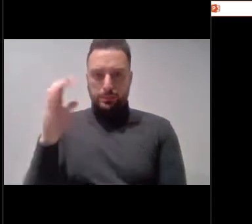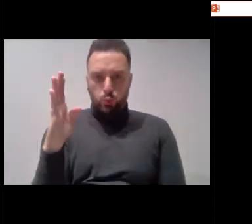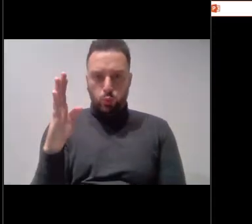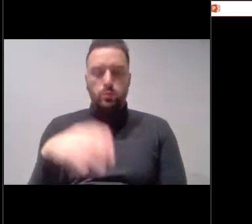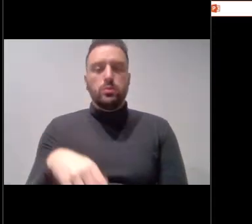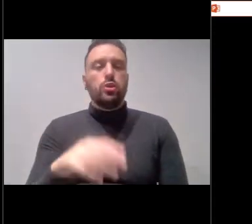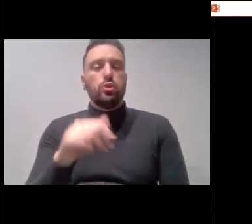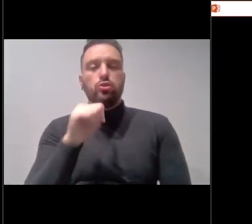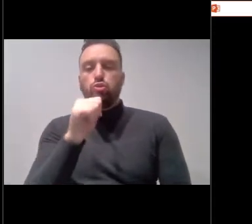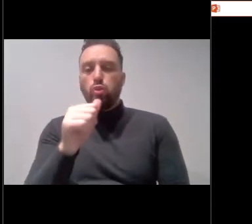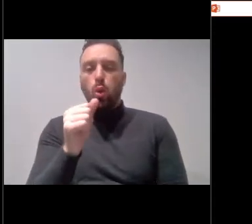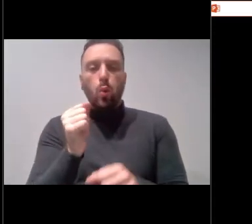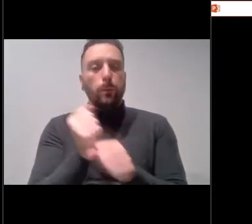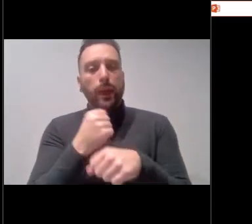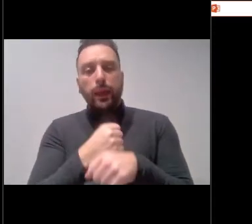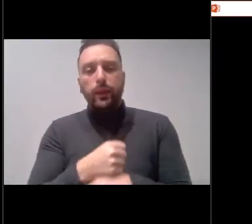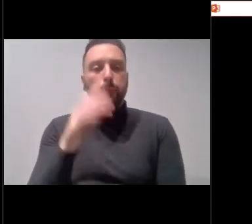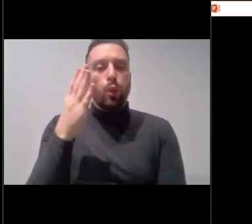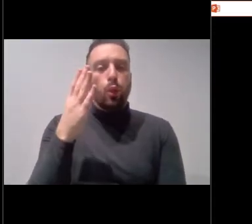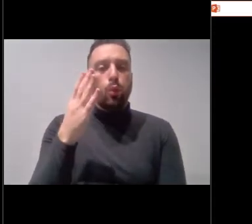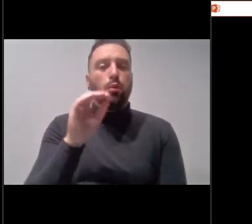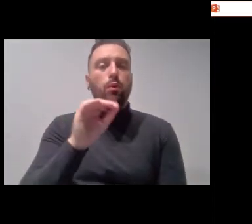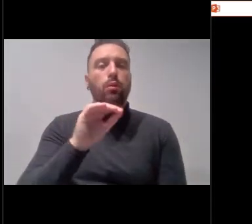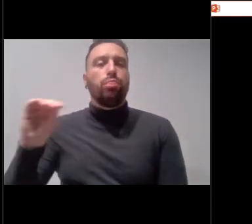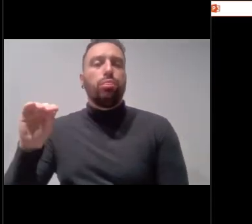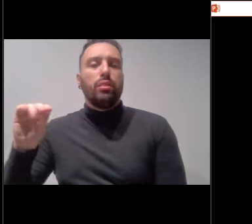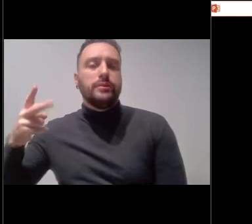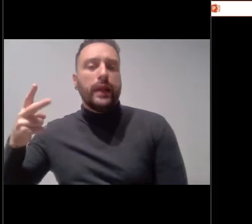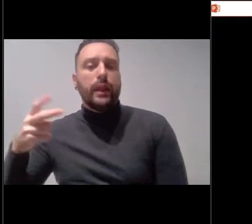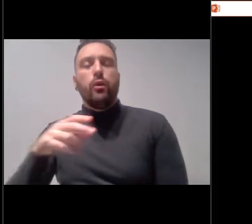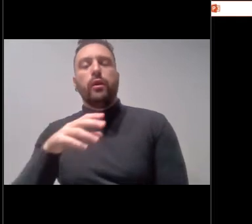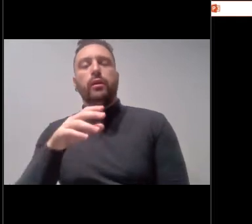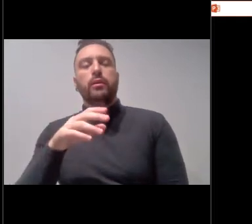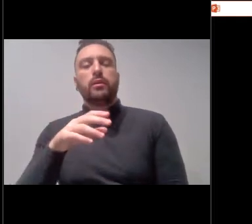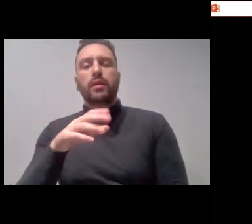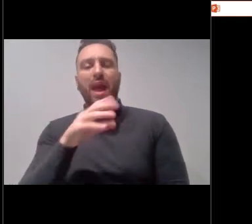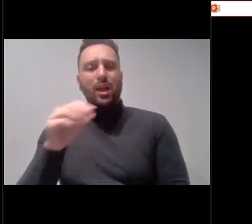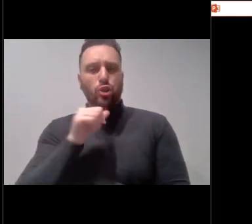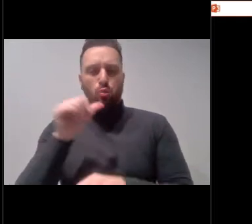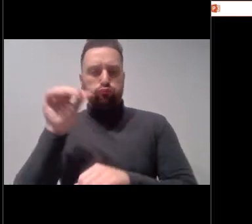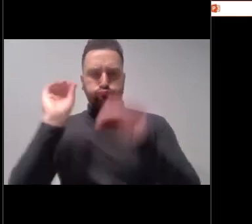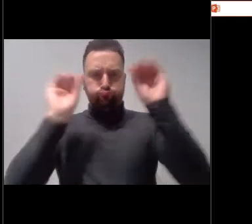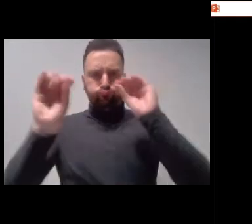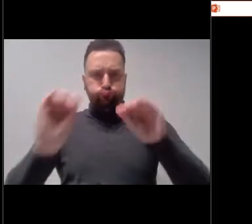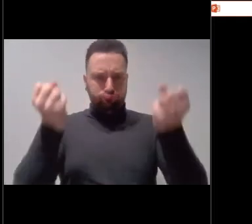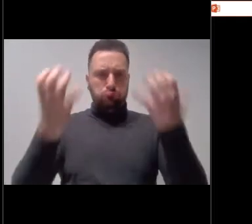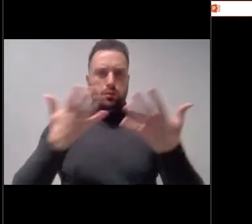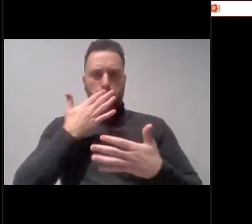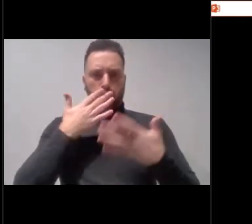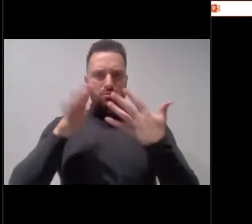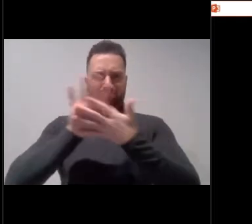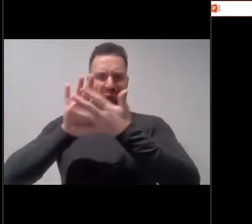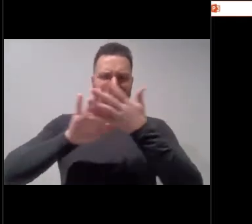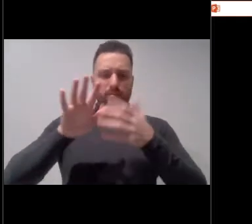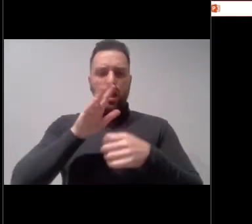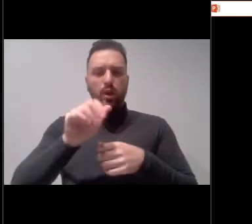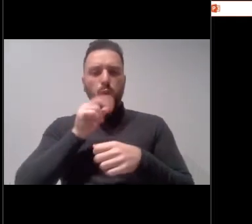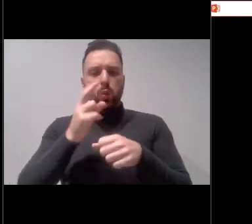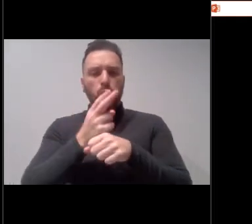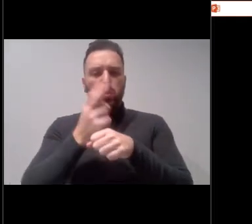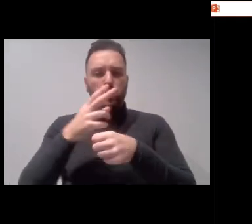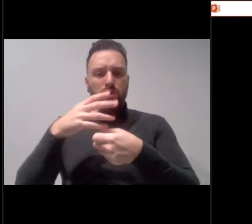make blue a secondary color, and don't clutter the page with too many colors, and don't use colors outside of the color